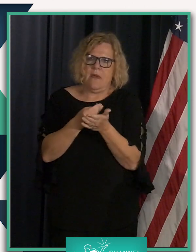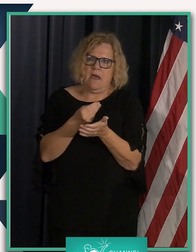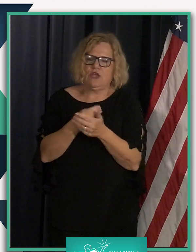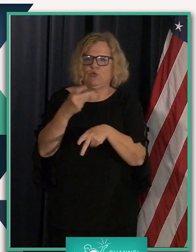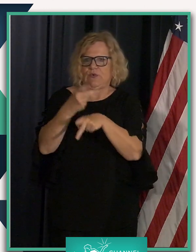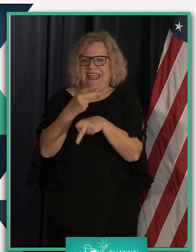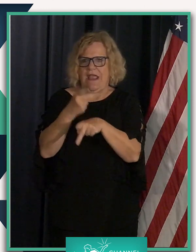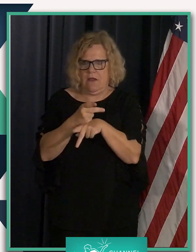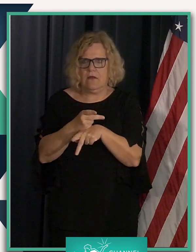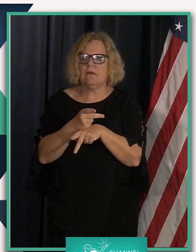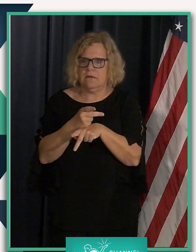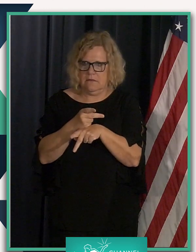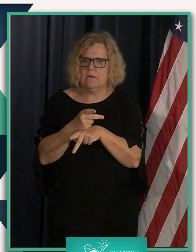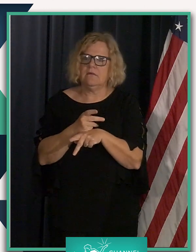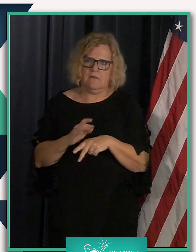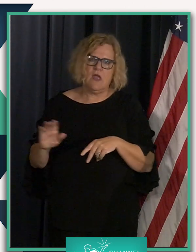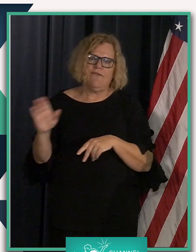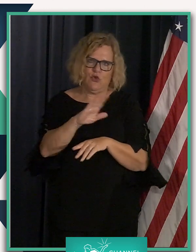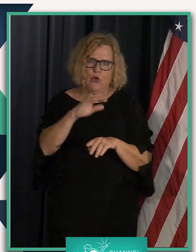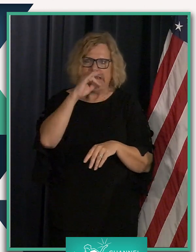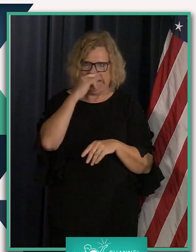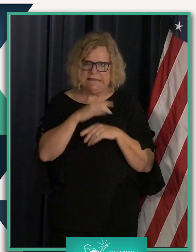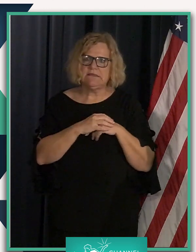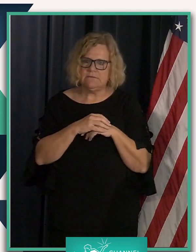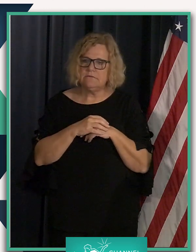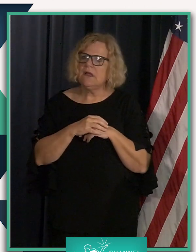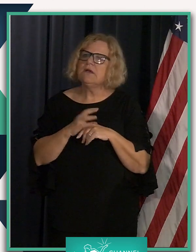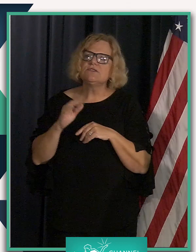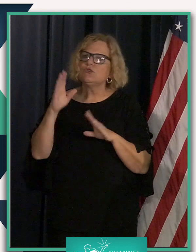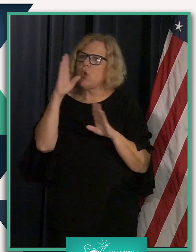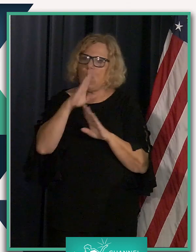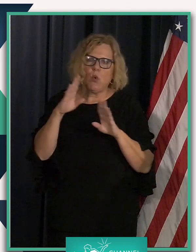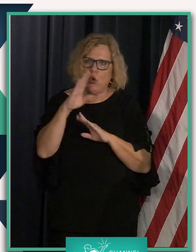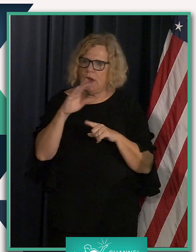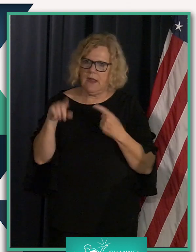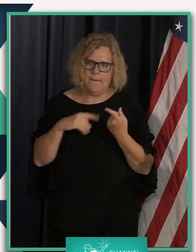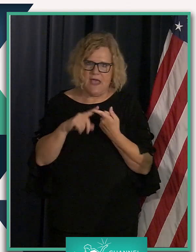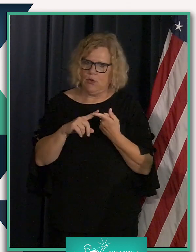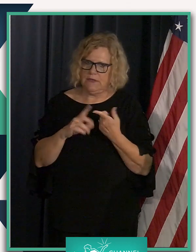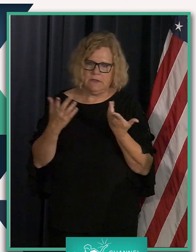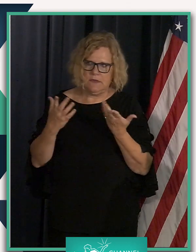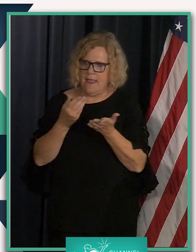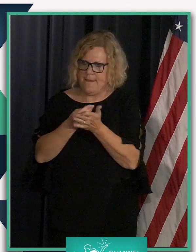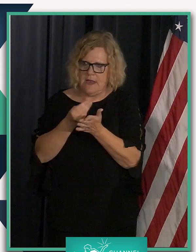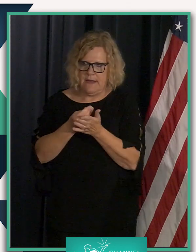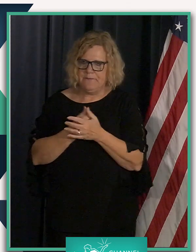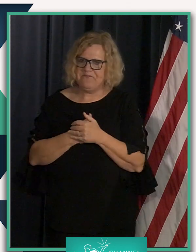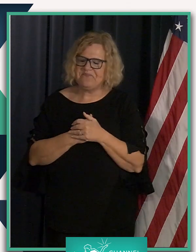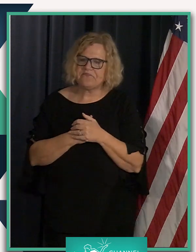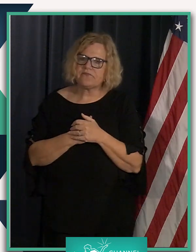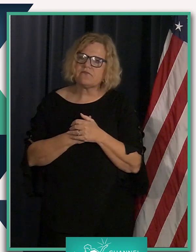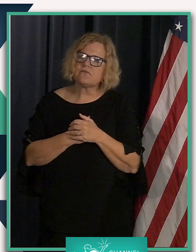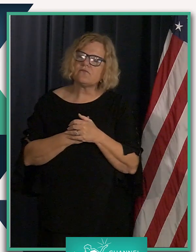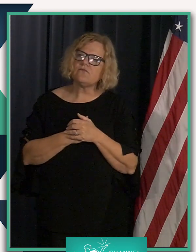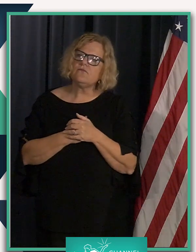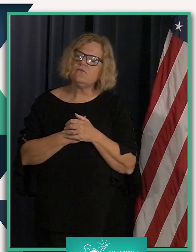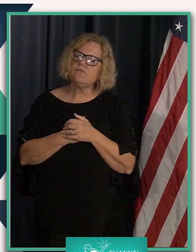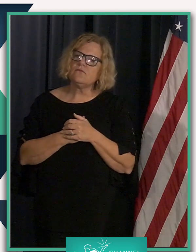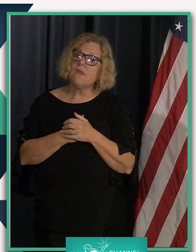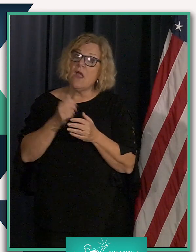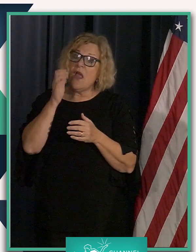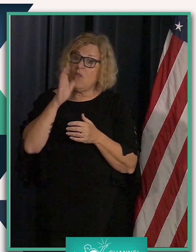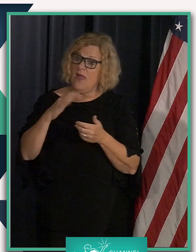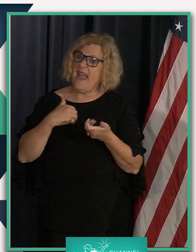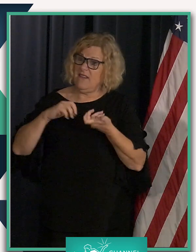take care of your kids. So don't be worrying about the money. We're going to have